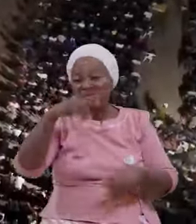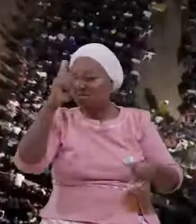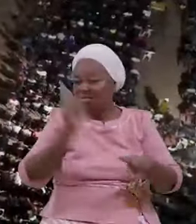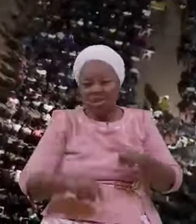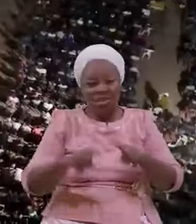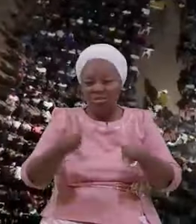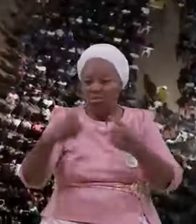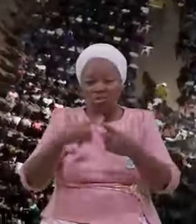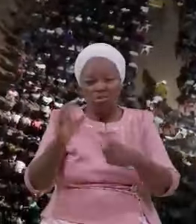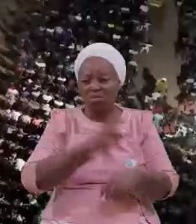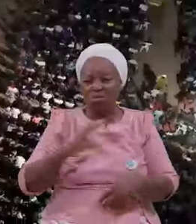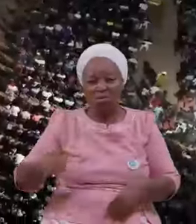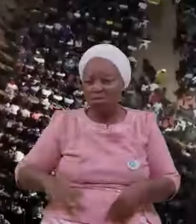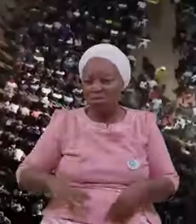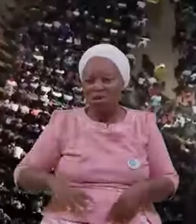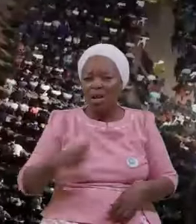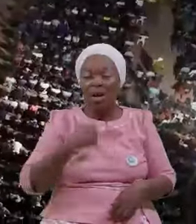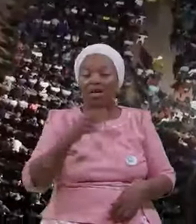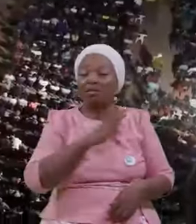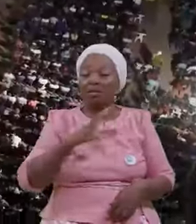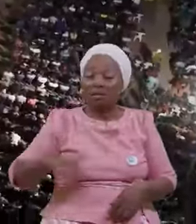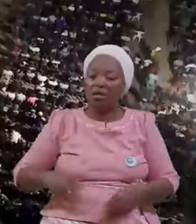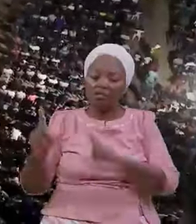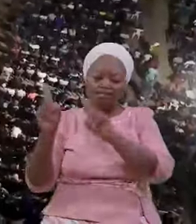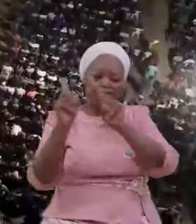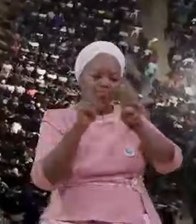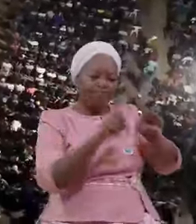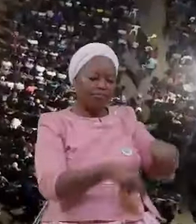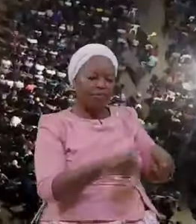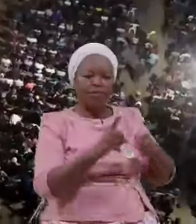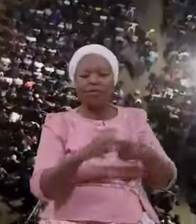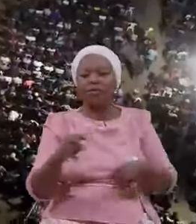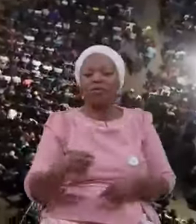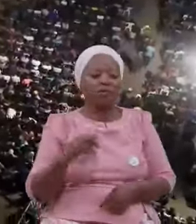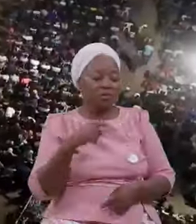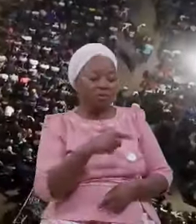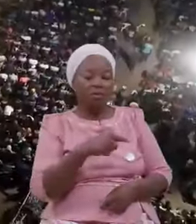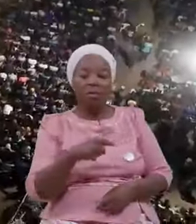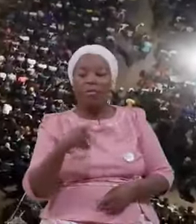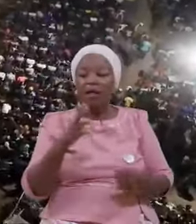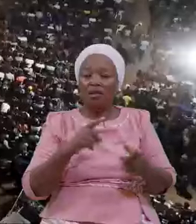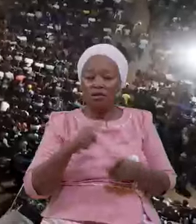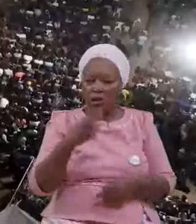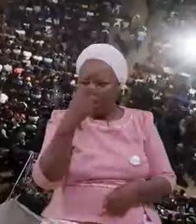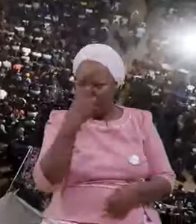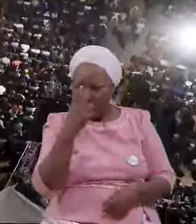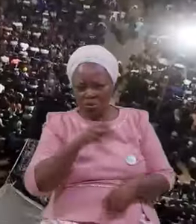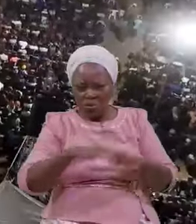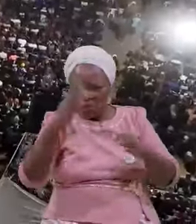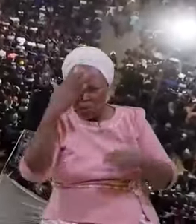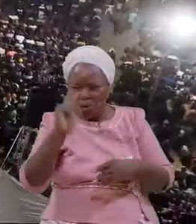Christ, and Christ came to him. You're blind. You don't know where to find